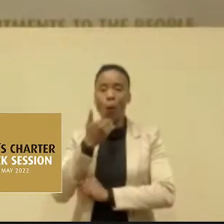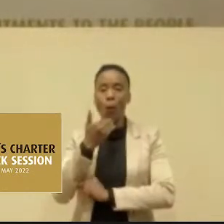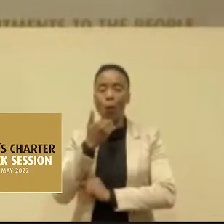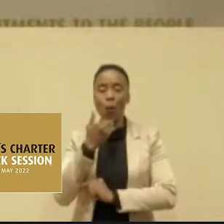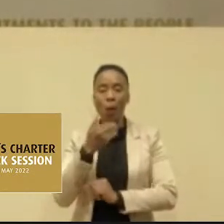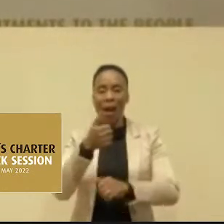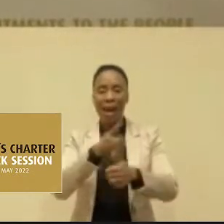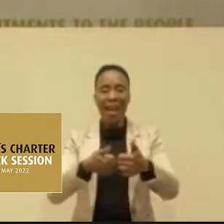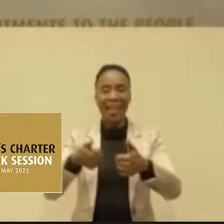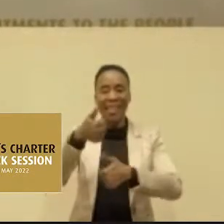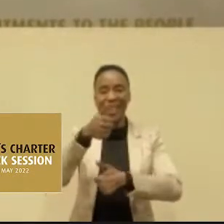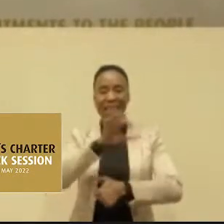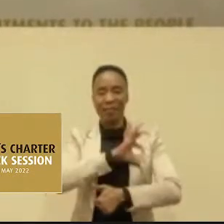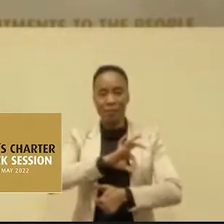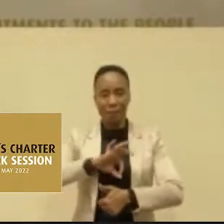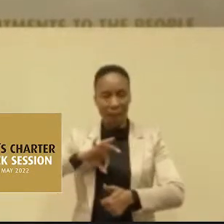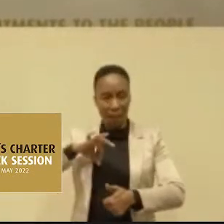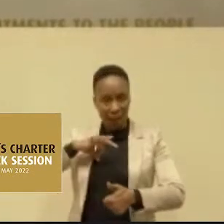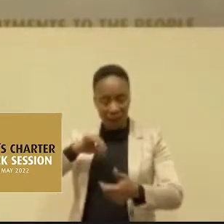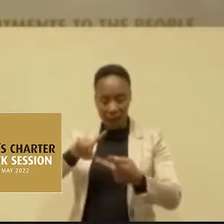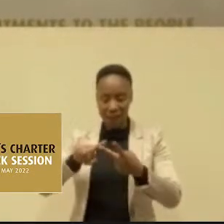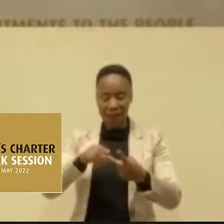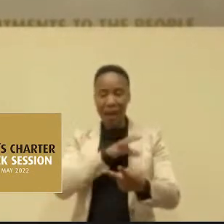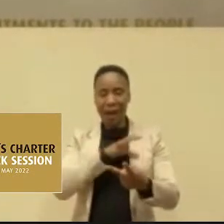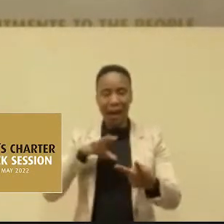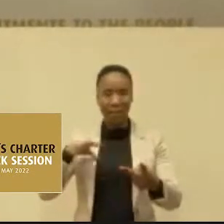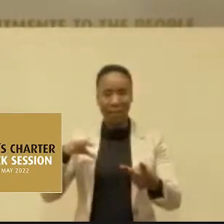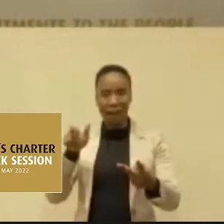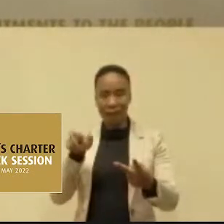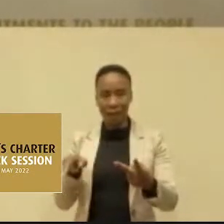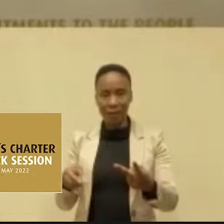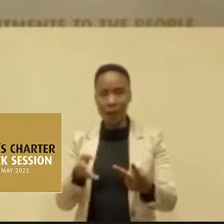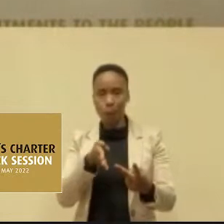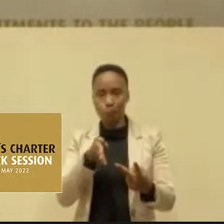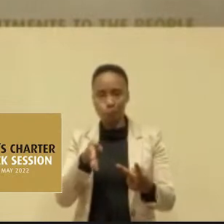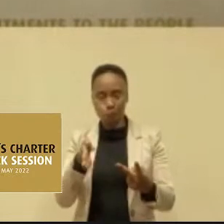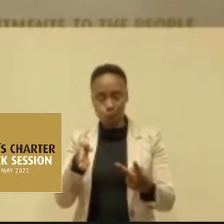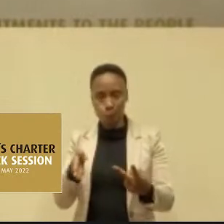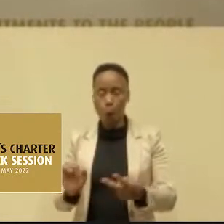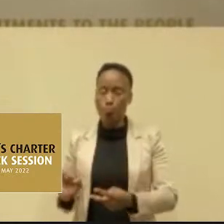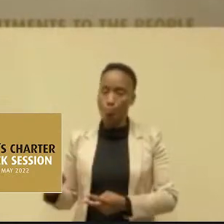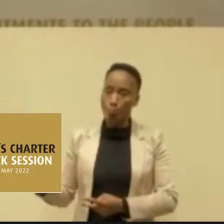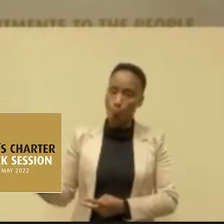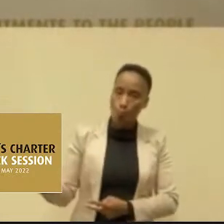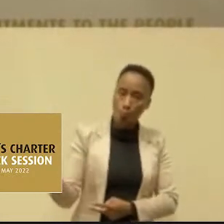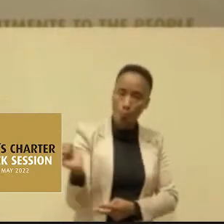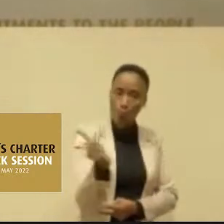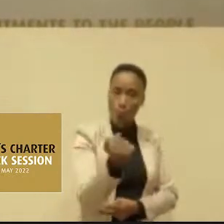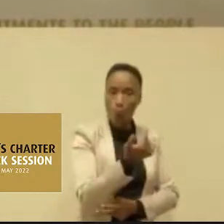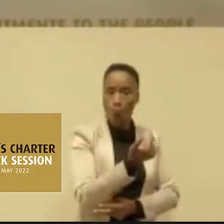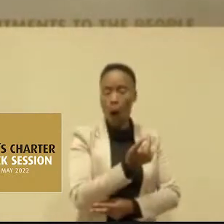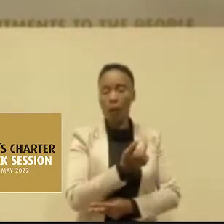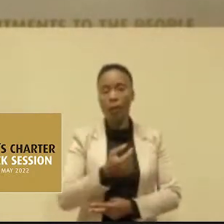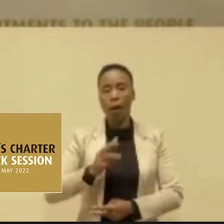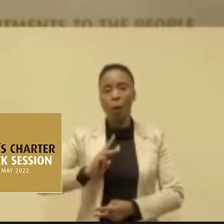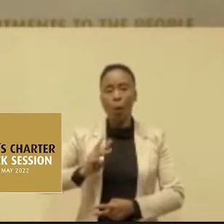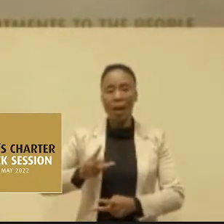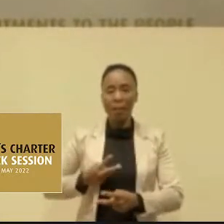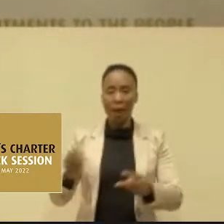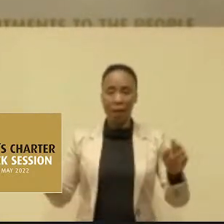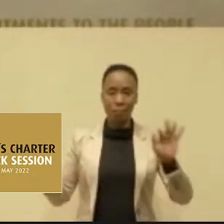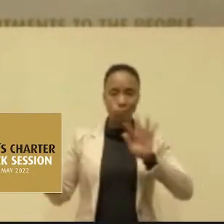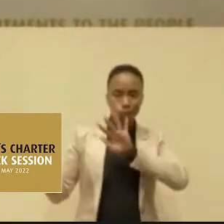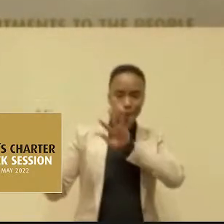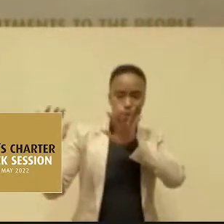executive mayors counselors that are here all the women that are